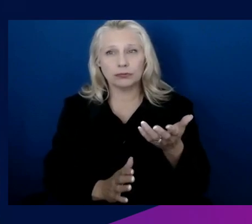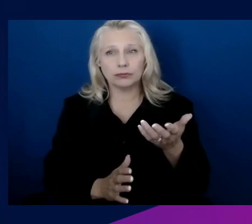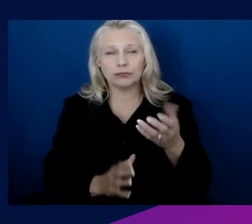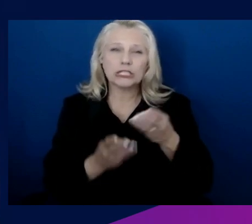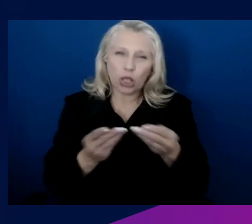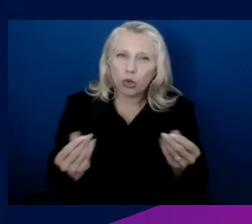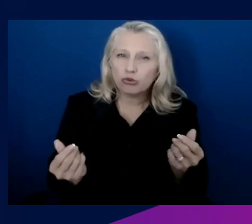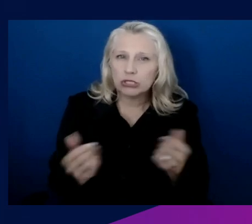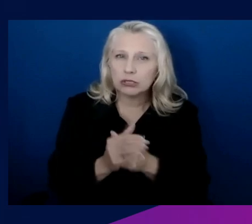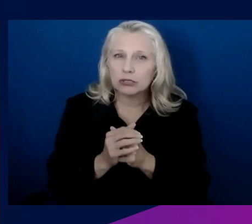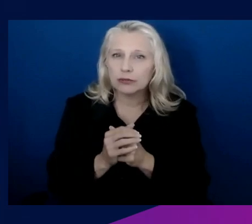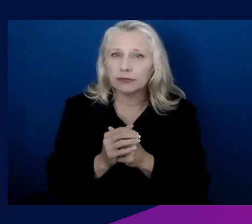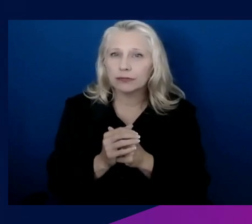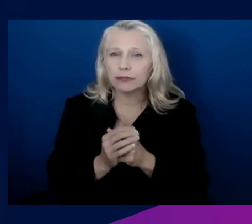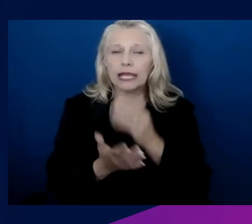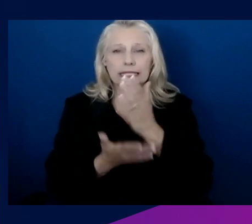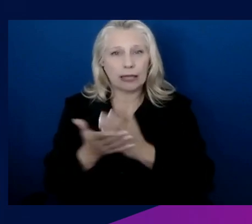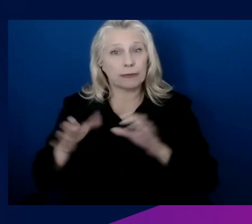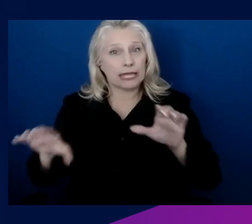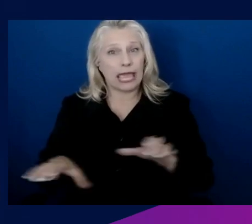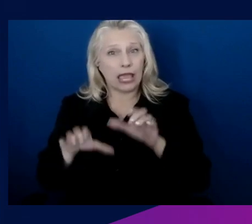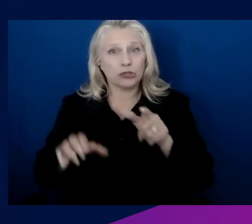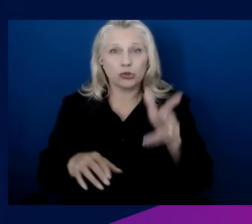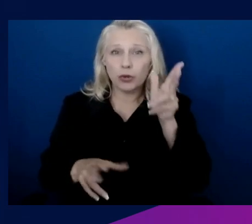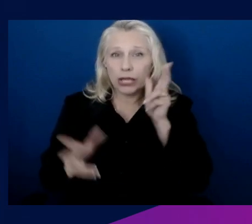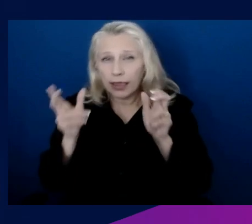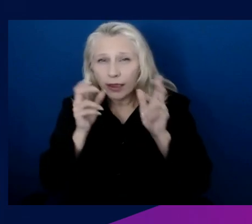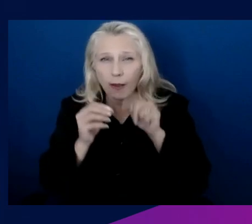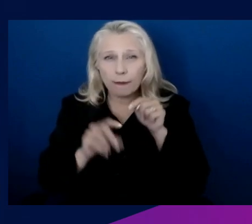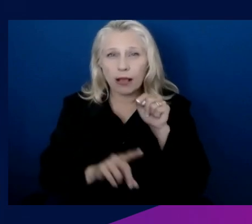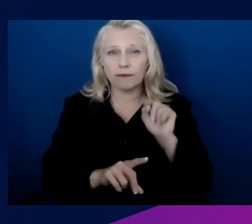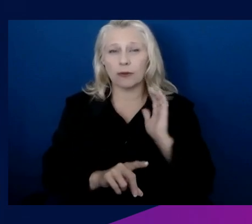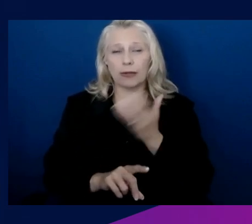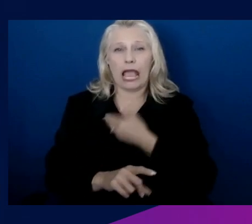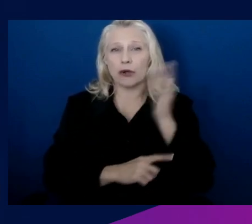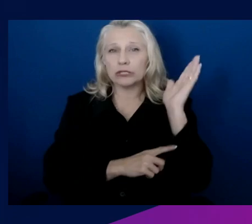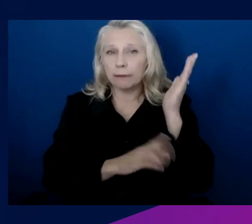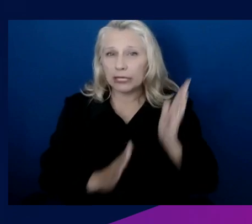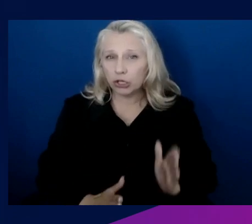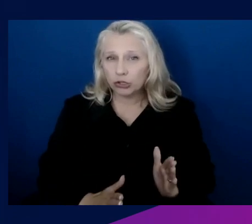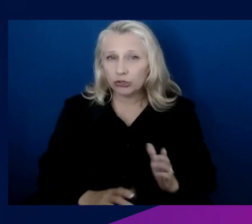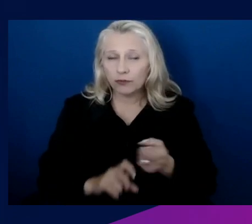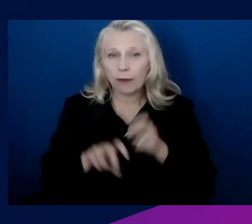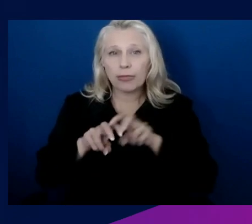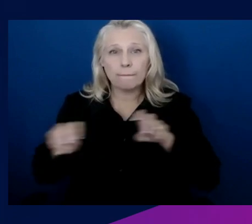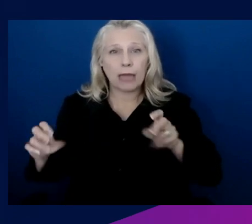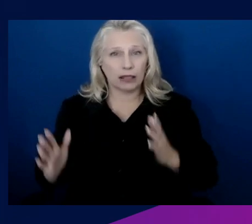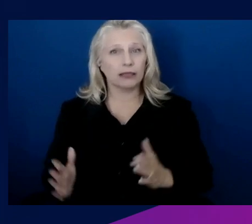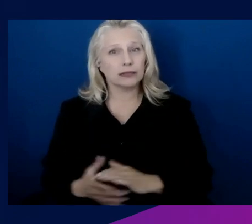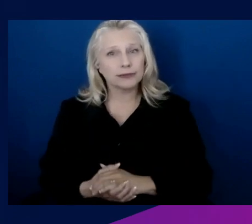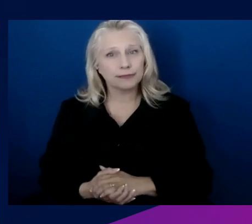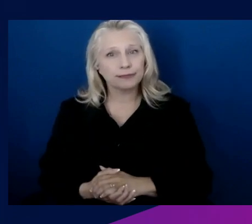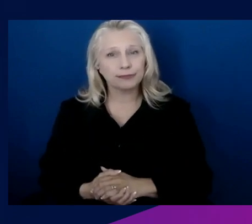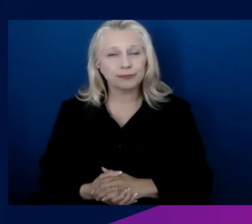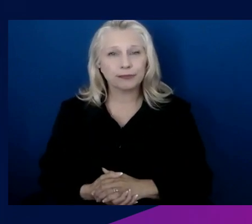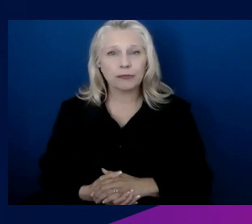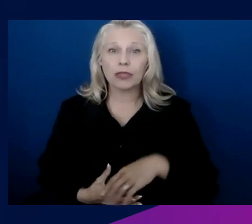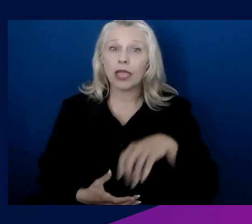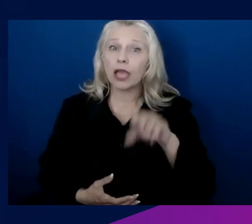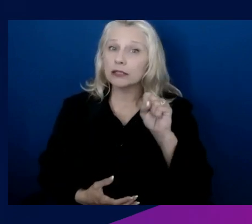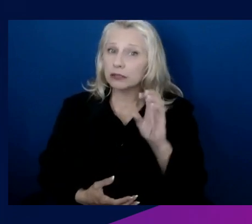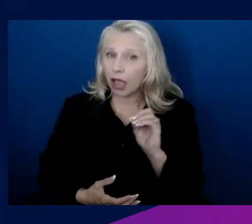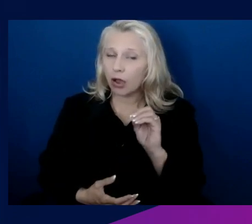solutions and in some of these actions that you'll hear about from our speakers and from our panelists. So I